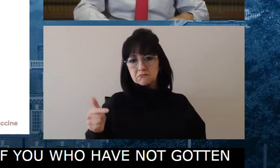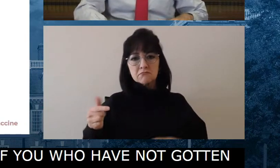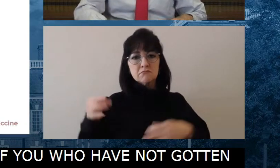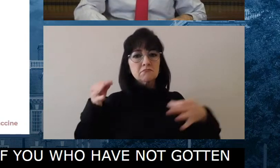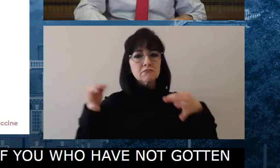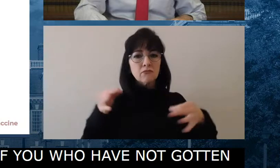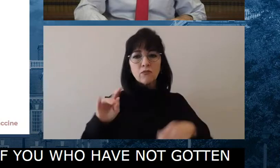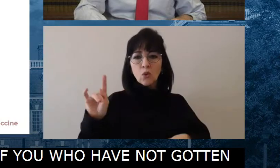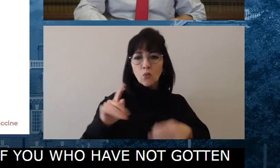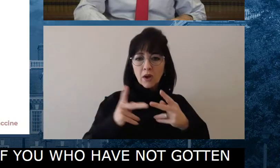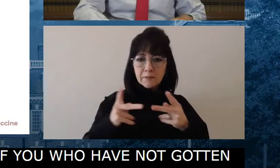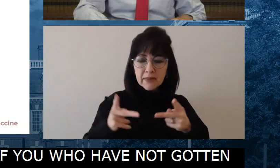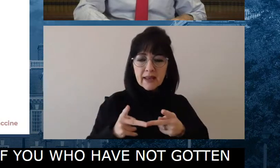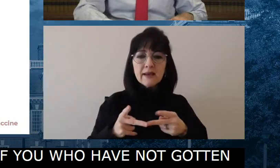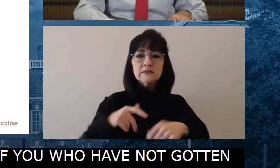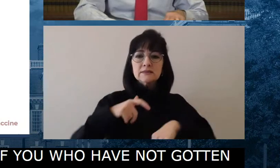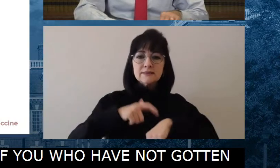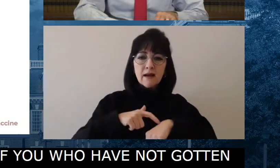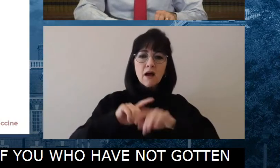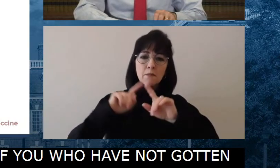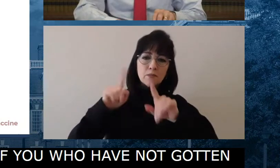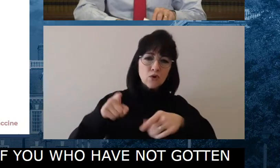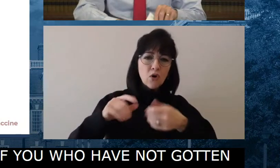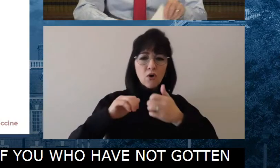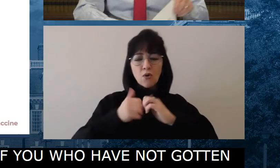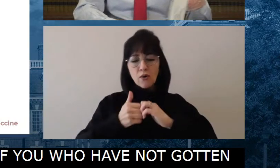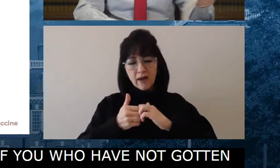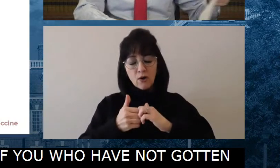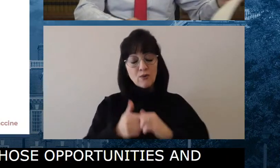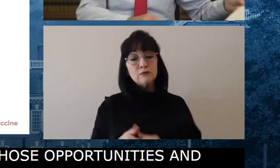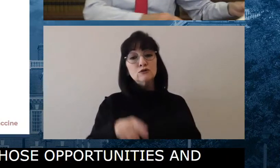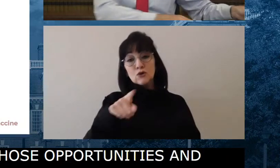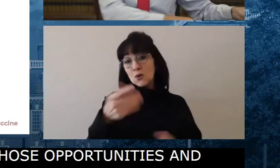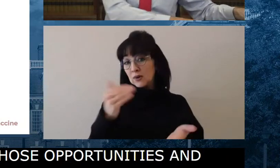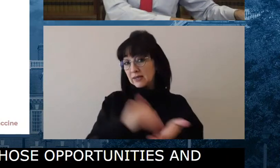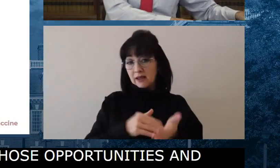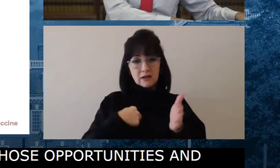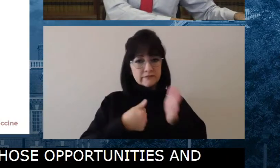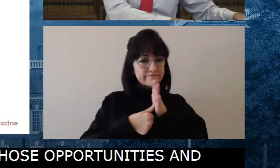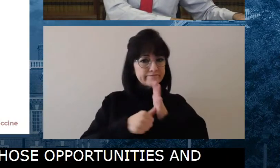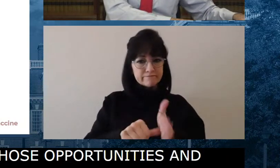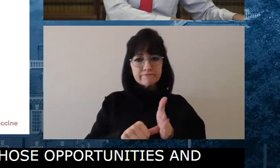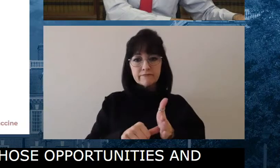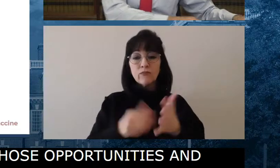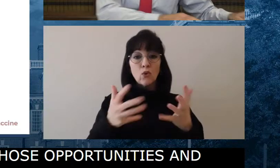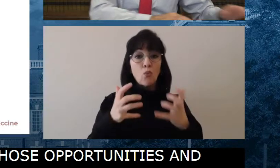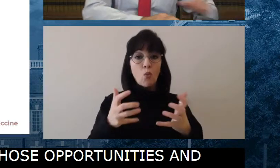at the Dover Downs event. So fast and fair. We've got lots of